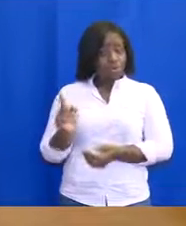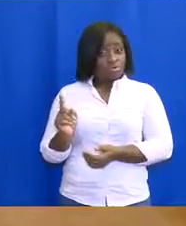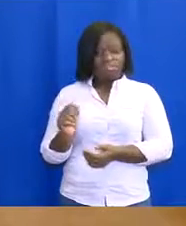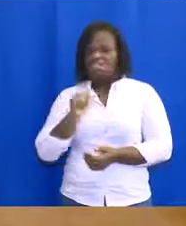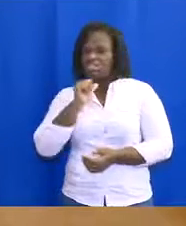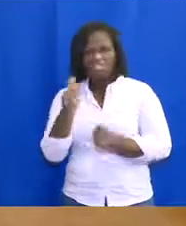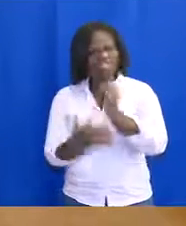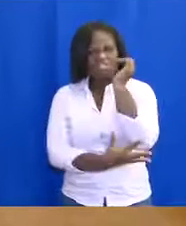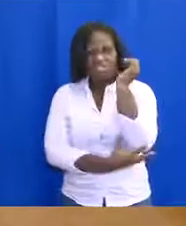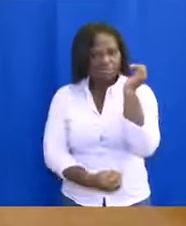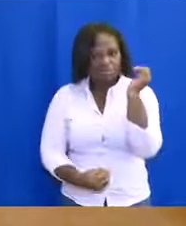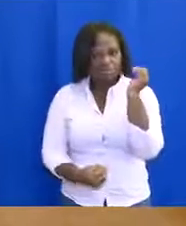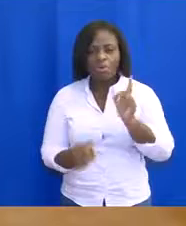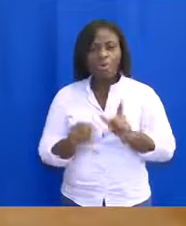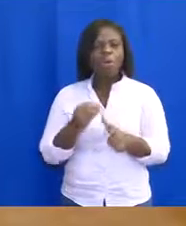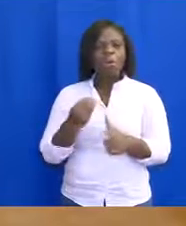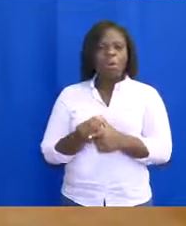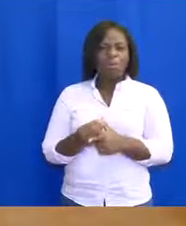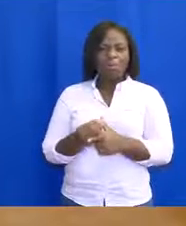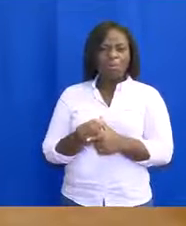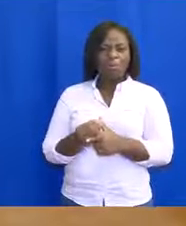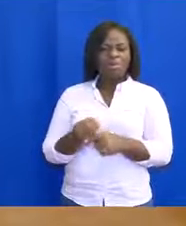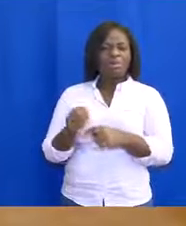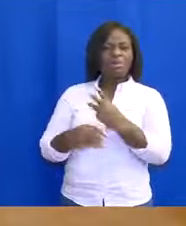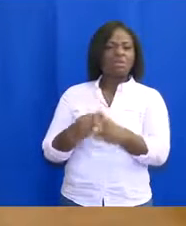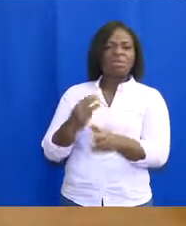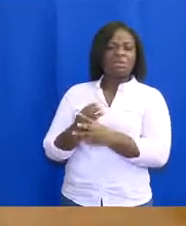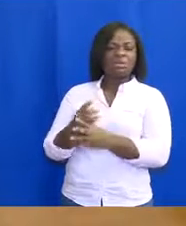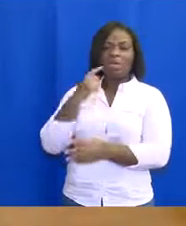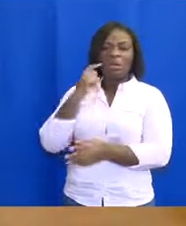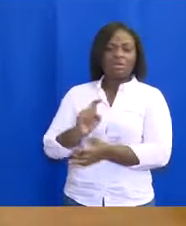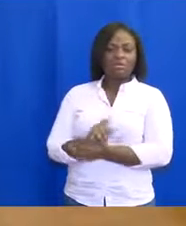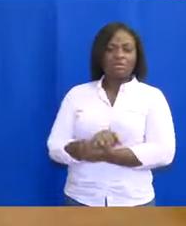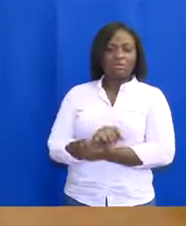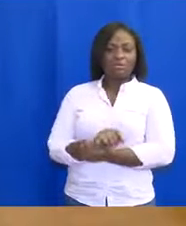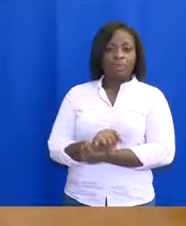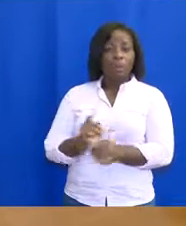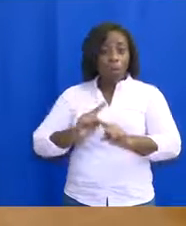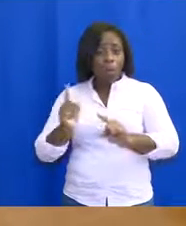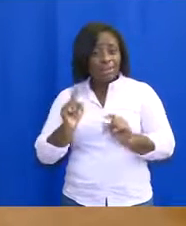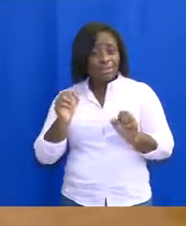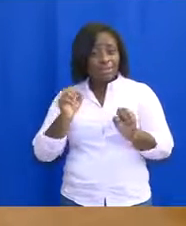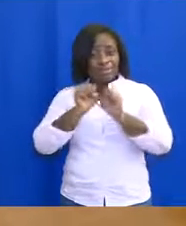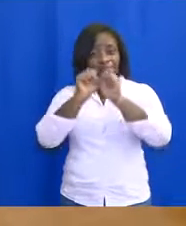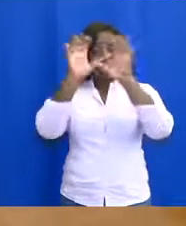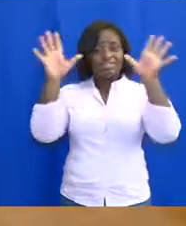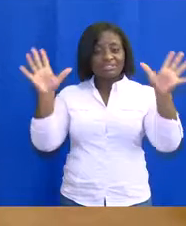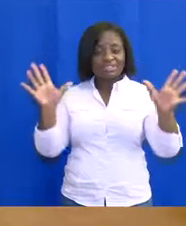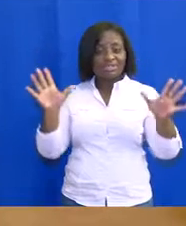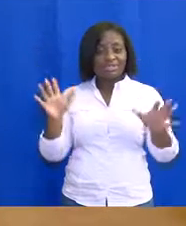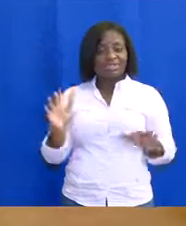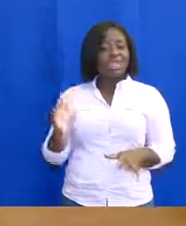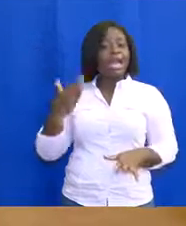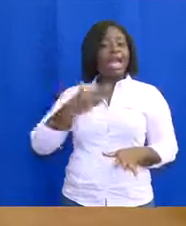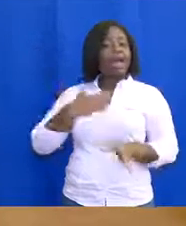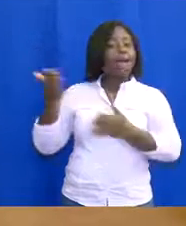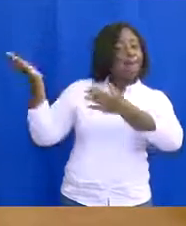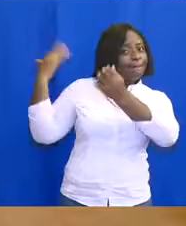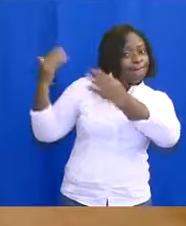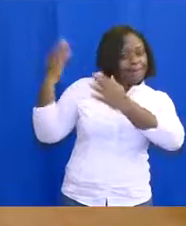our lives to normalcy. I appeal to each and every one of you for your help in this